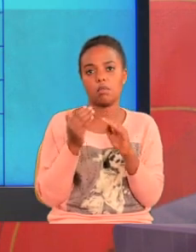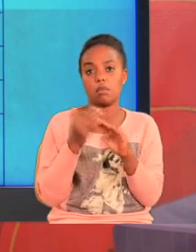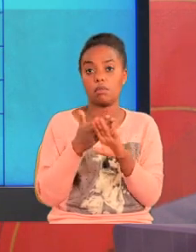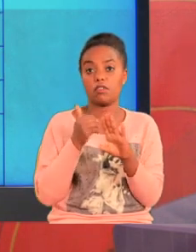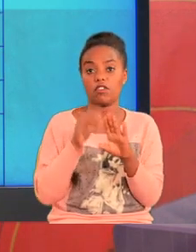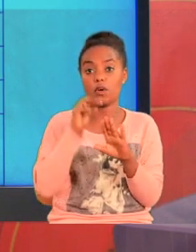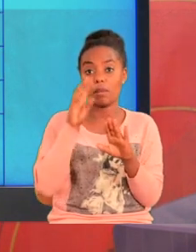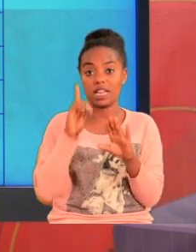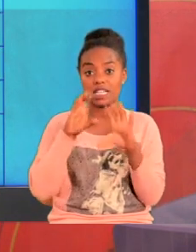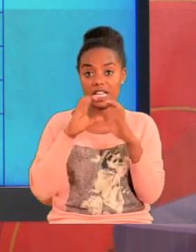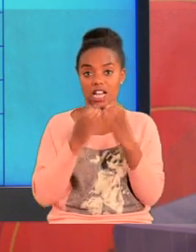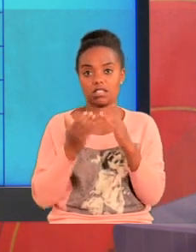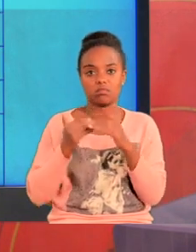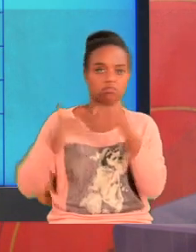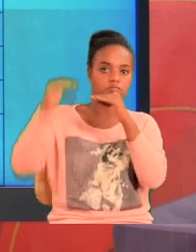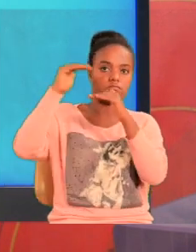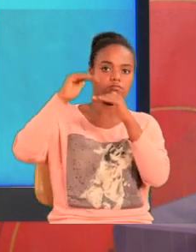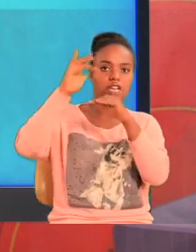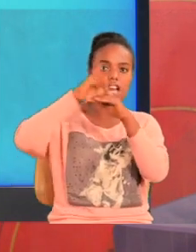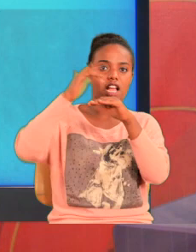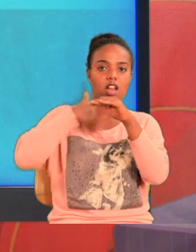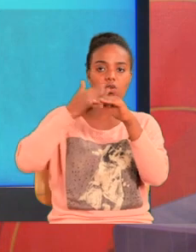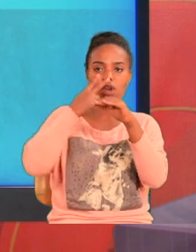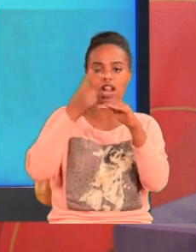13. So